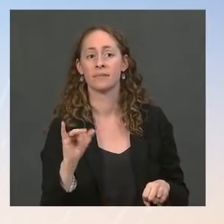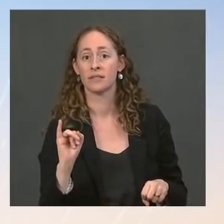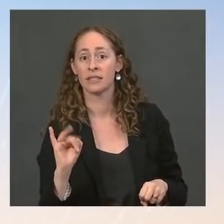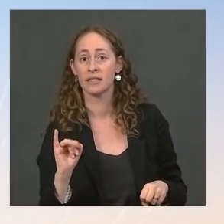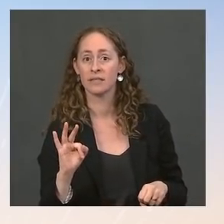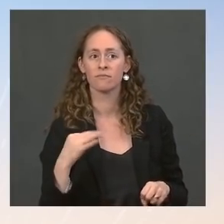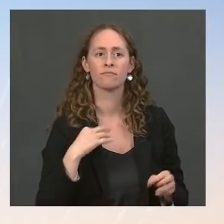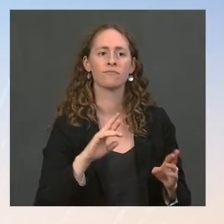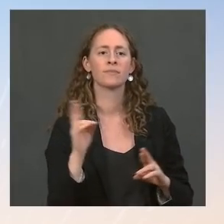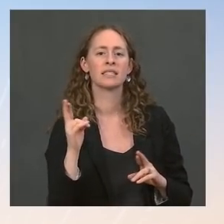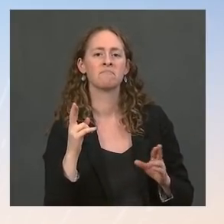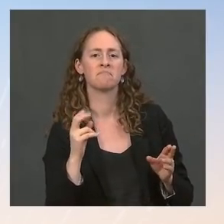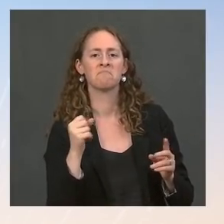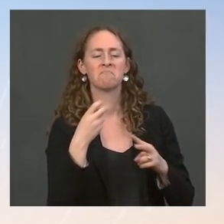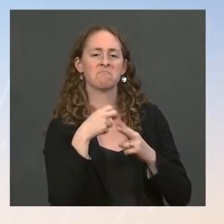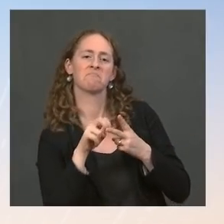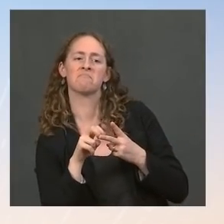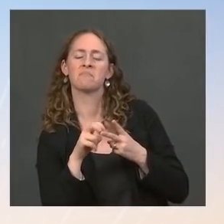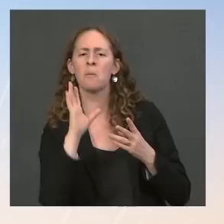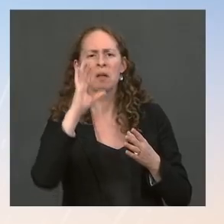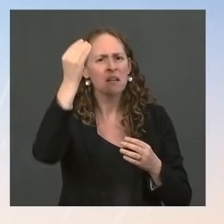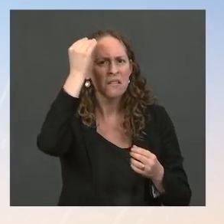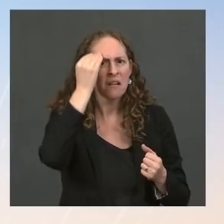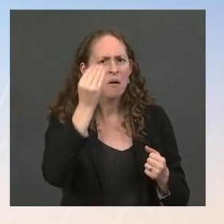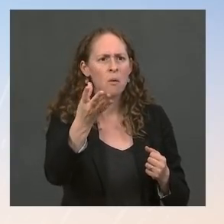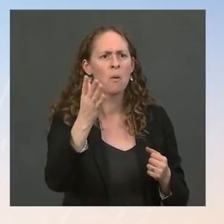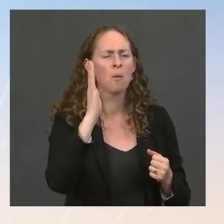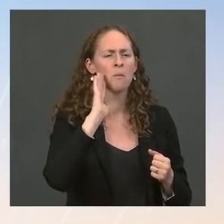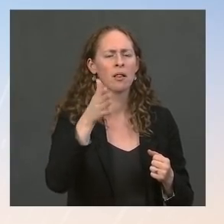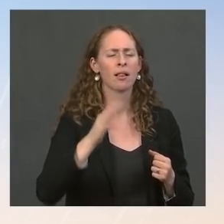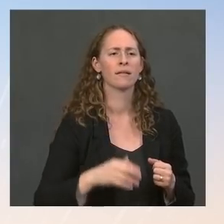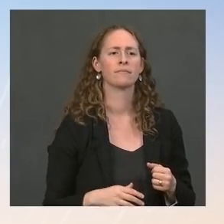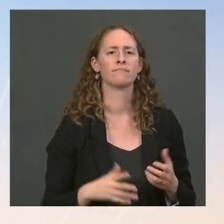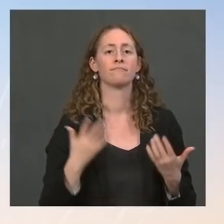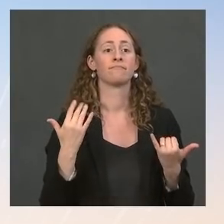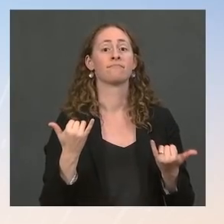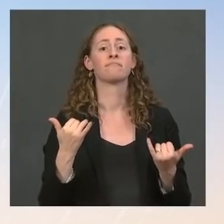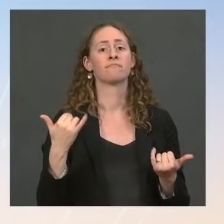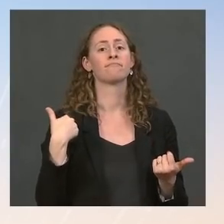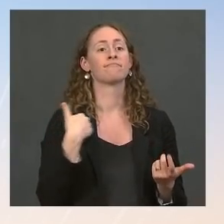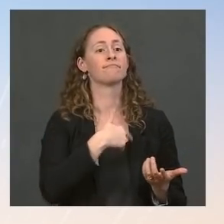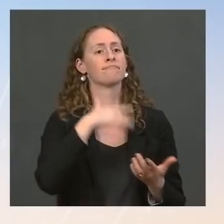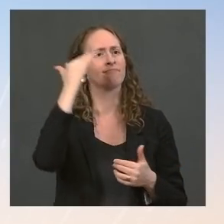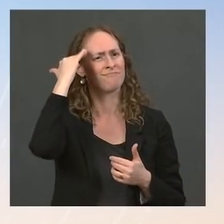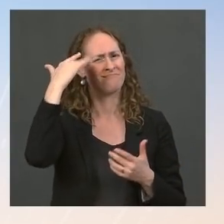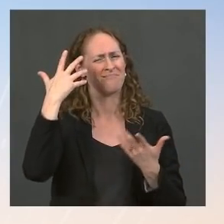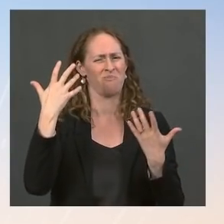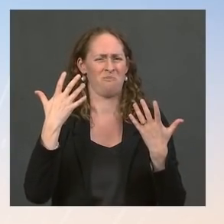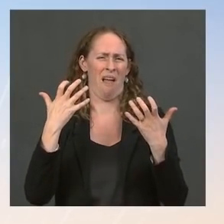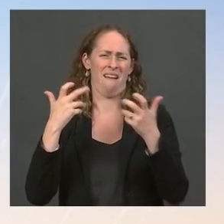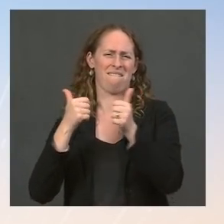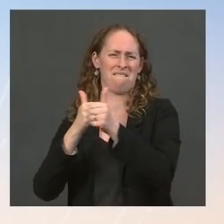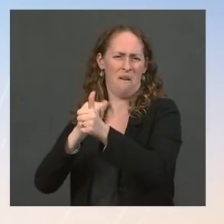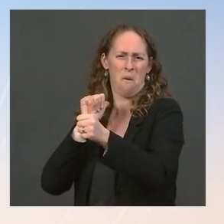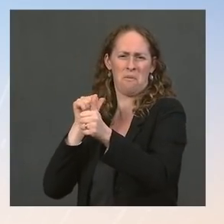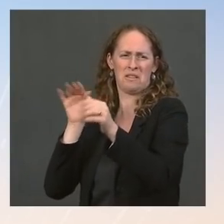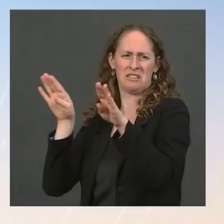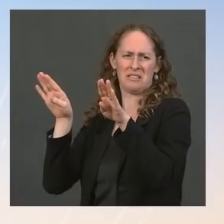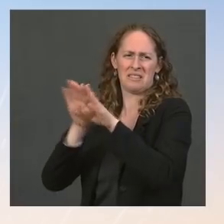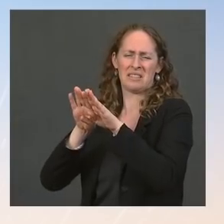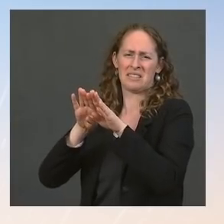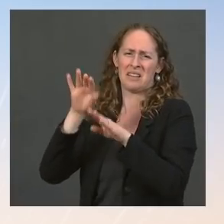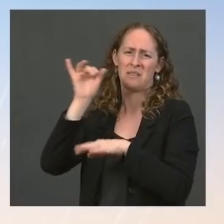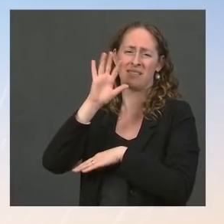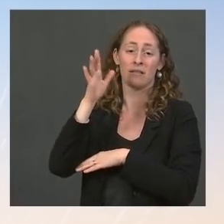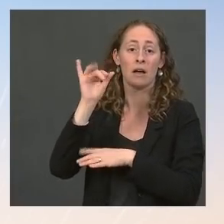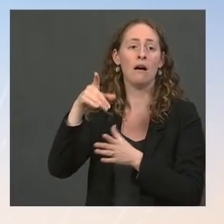as needed. And we know, and one of the reasons we want to absolutely avoid a shutdown is that they are costly, disruptive, and damaging.